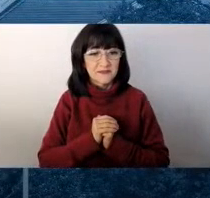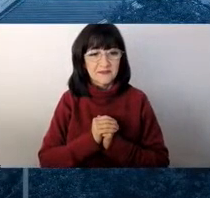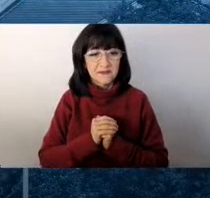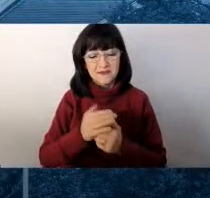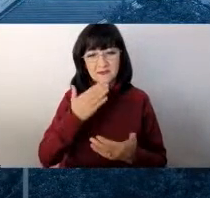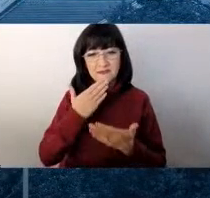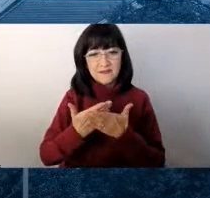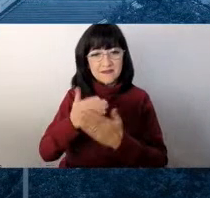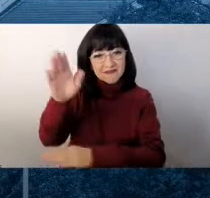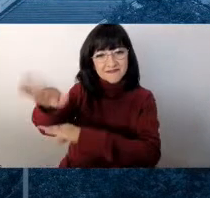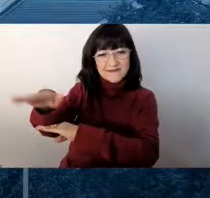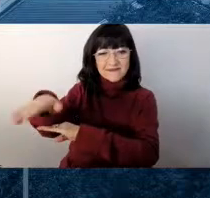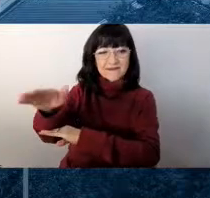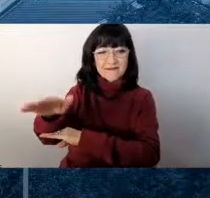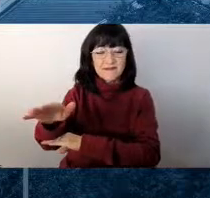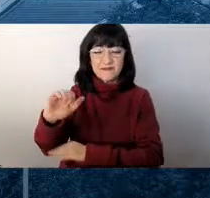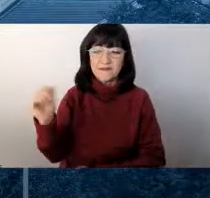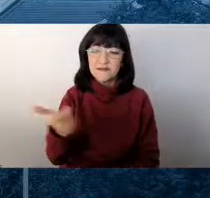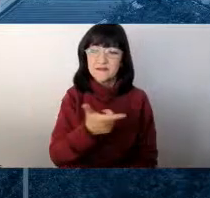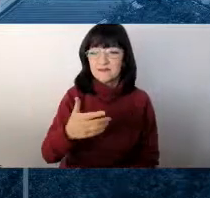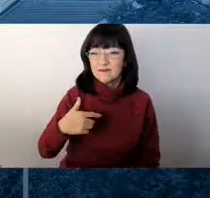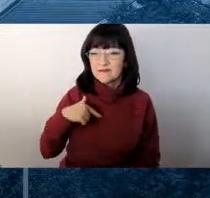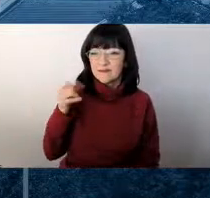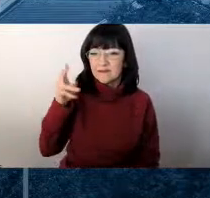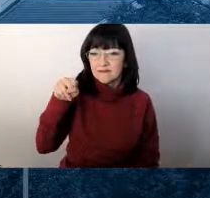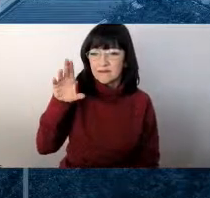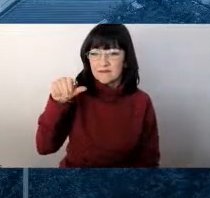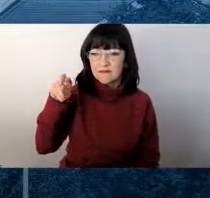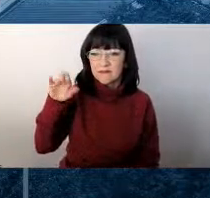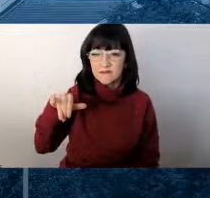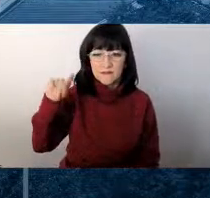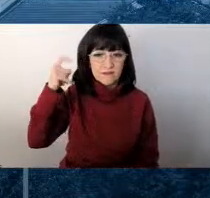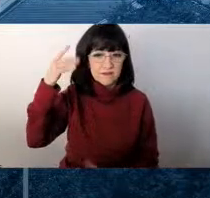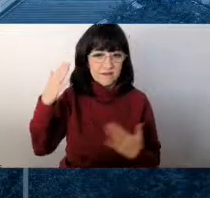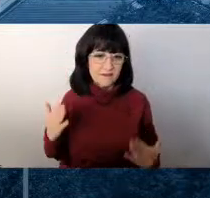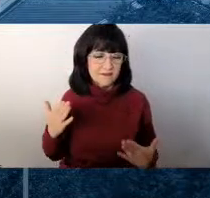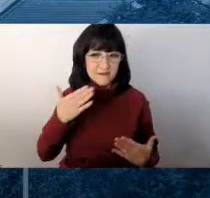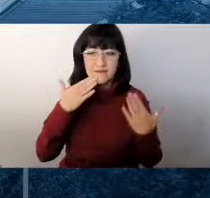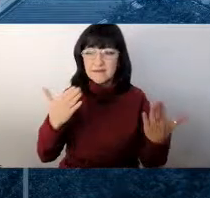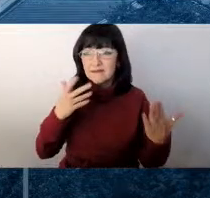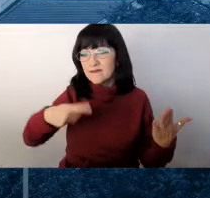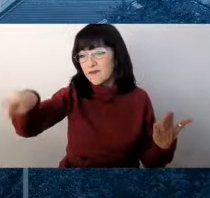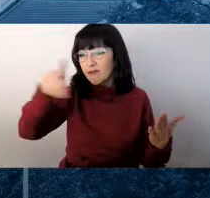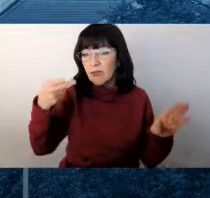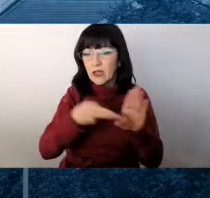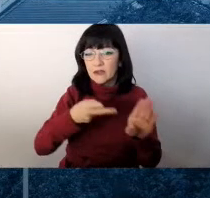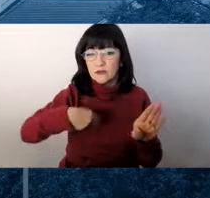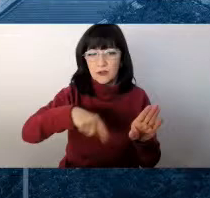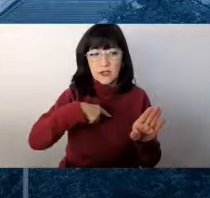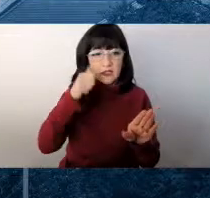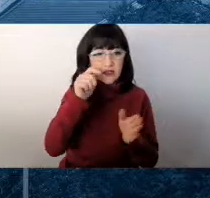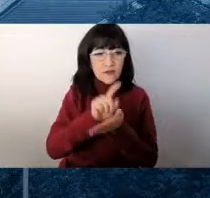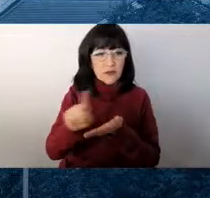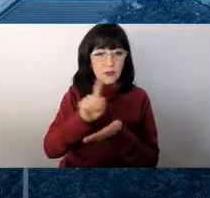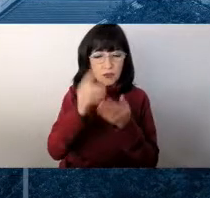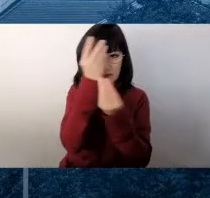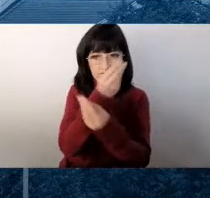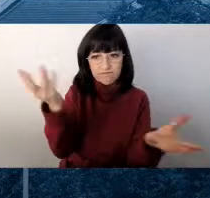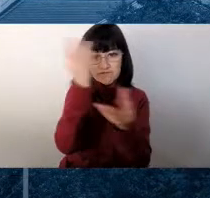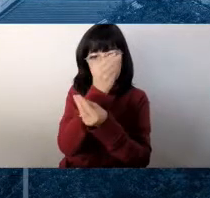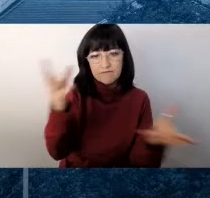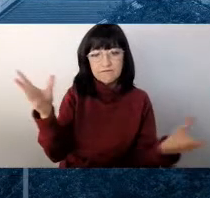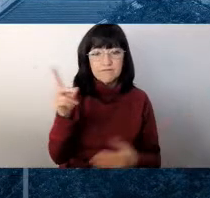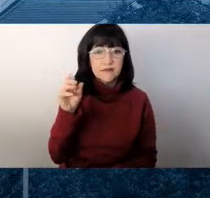Good afternoon, everyone. I'm Governor John Carney. Thank you for joining us once again for our weekly press conference on Delaware's response